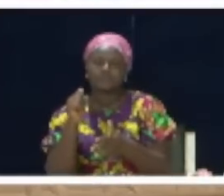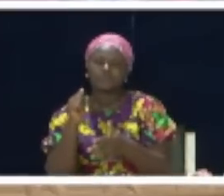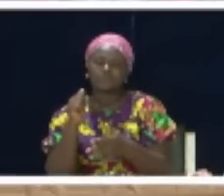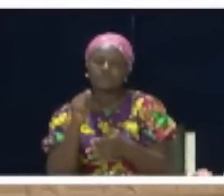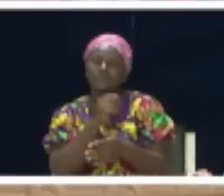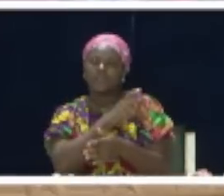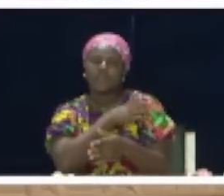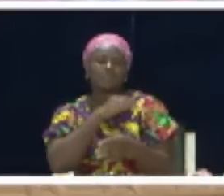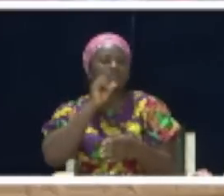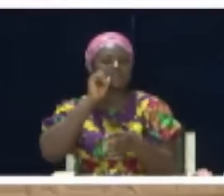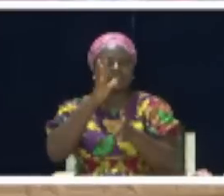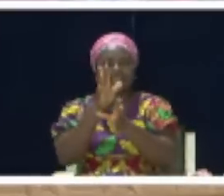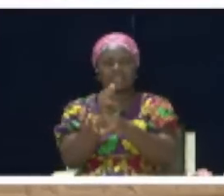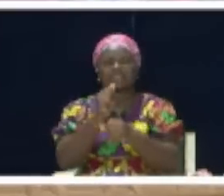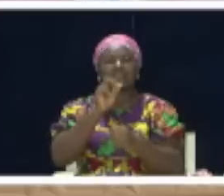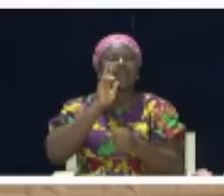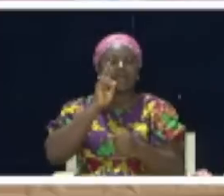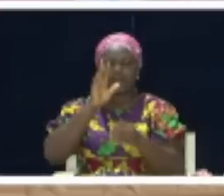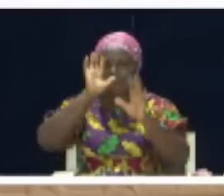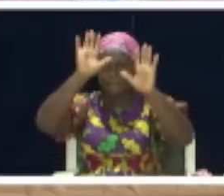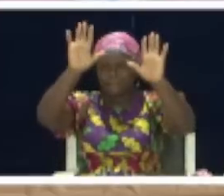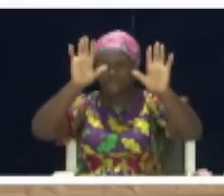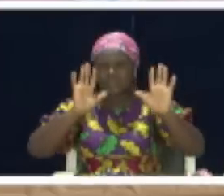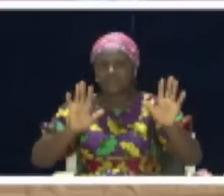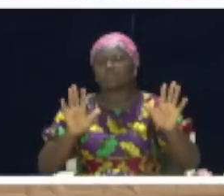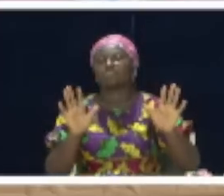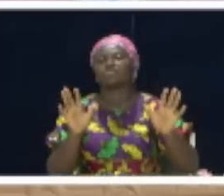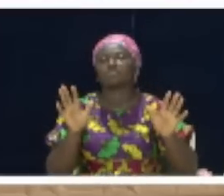And she got a miracle.